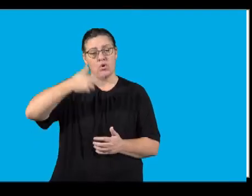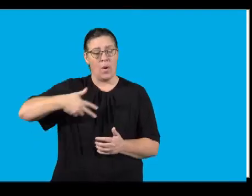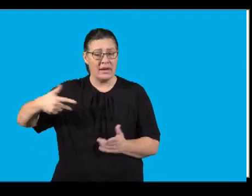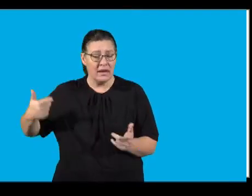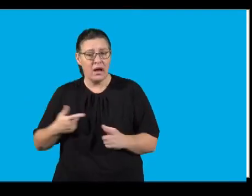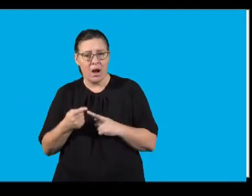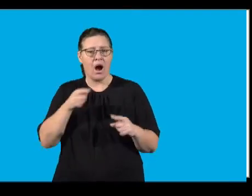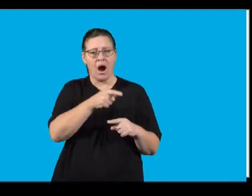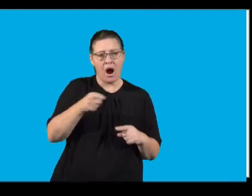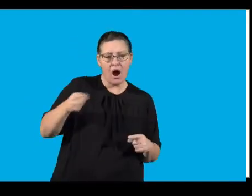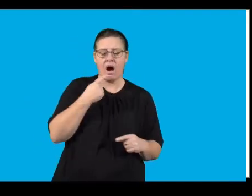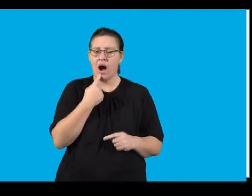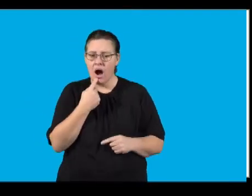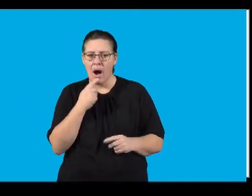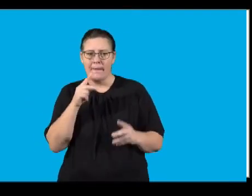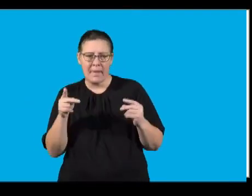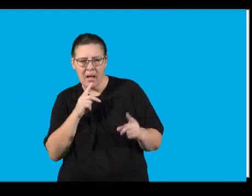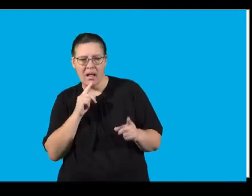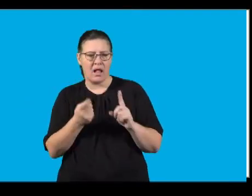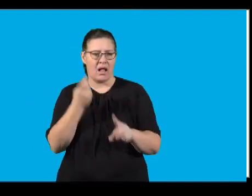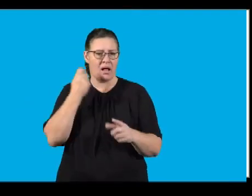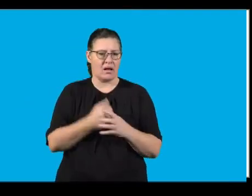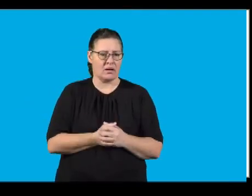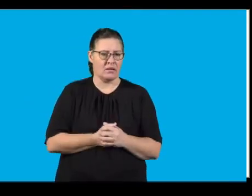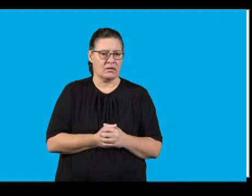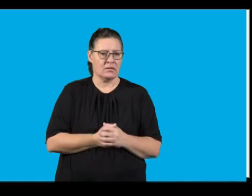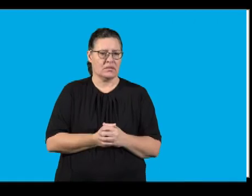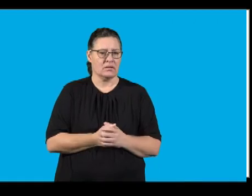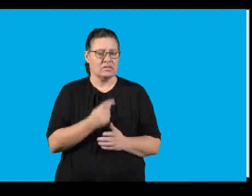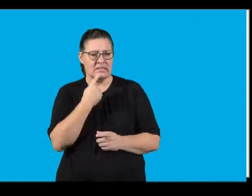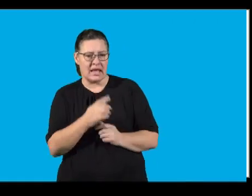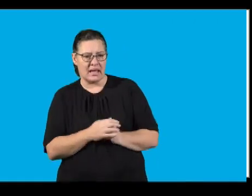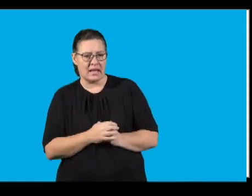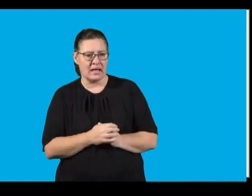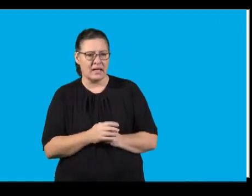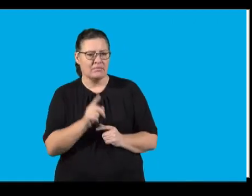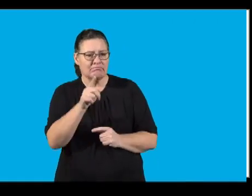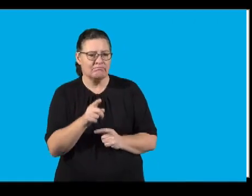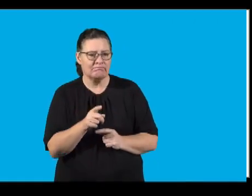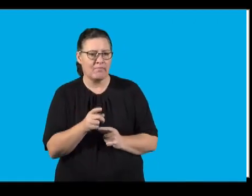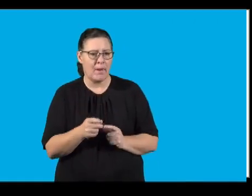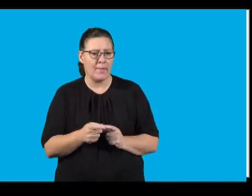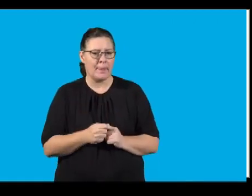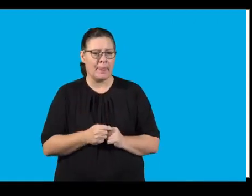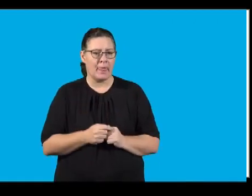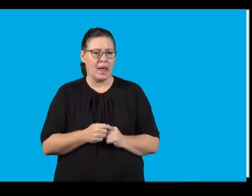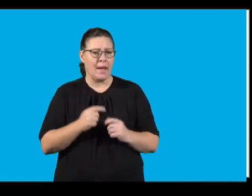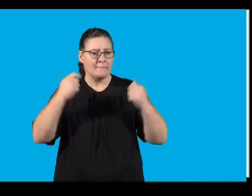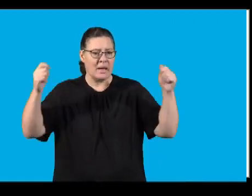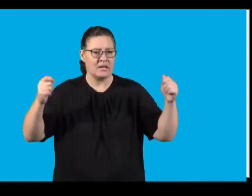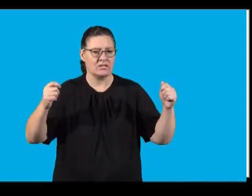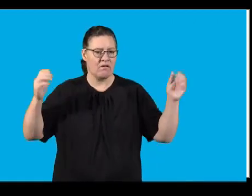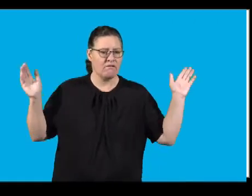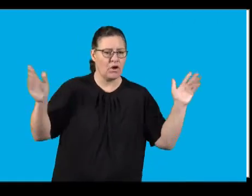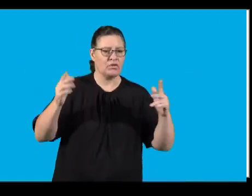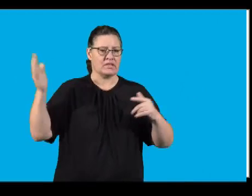sky and fan our people cold. So there's a hint already. So if he's fanning it cold, is with